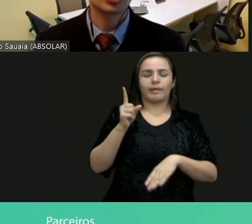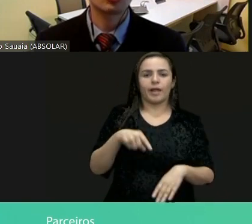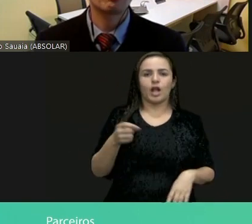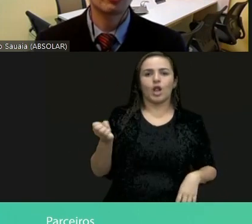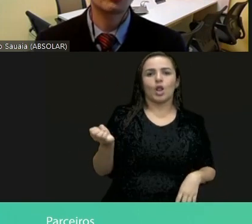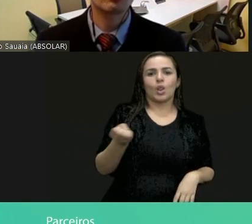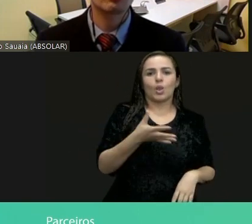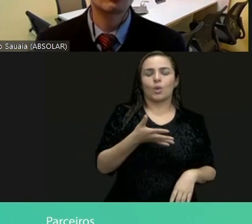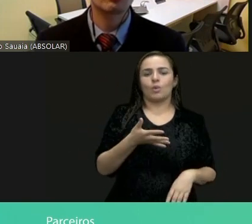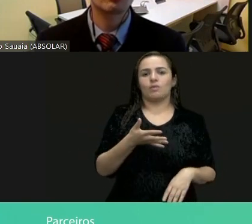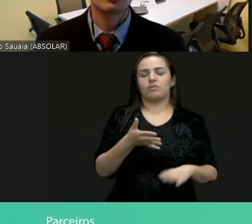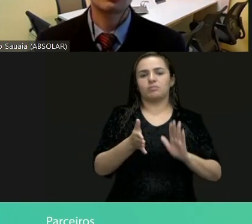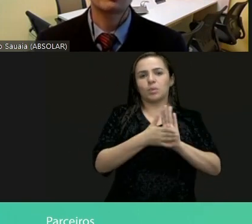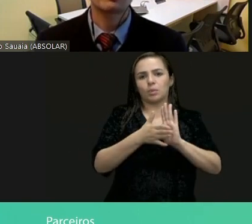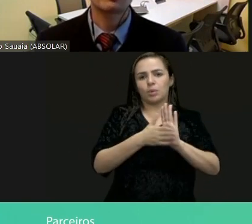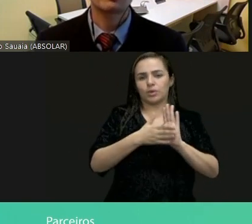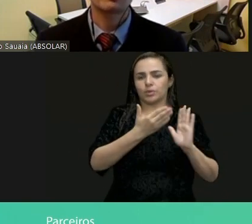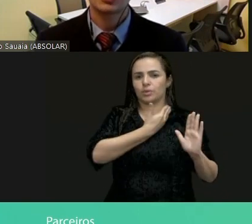decentralized generation.